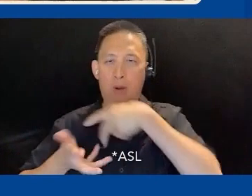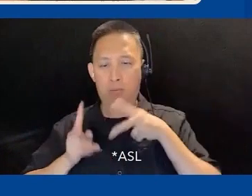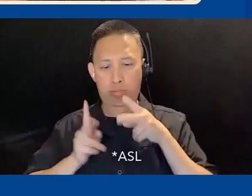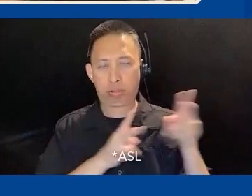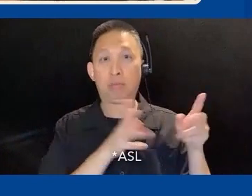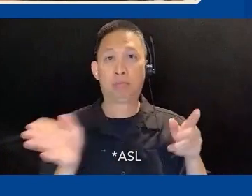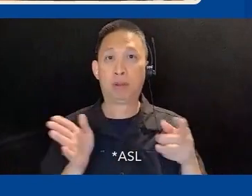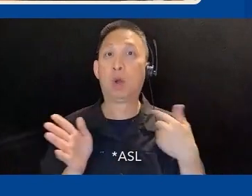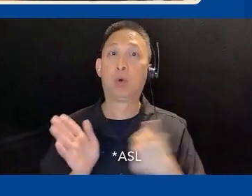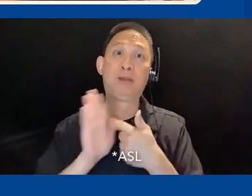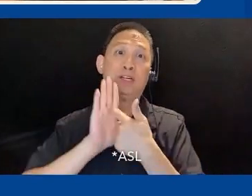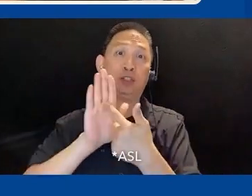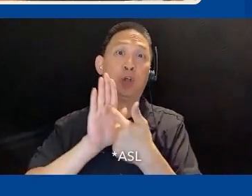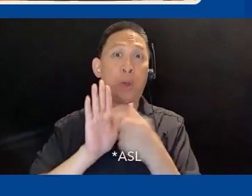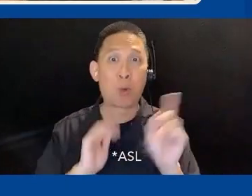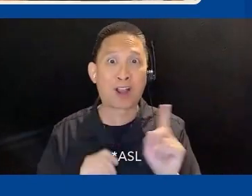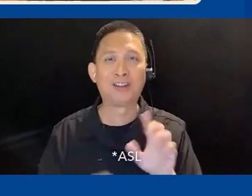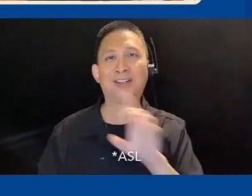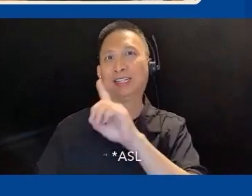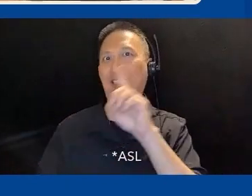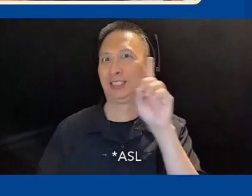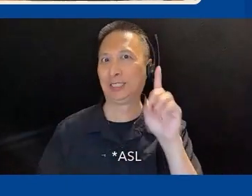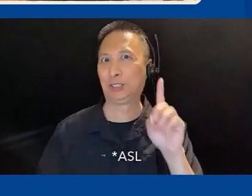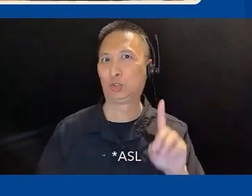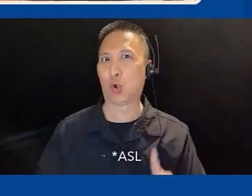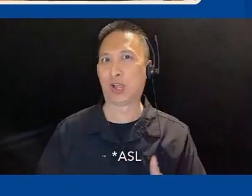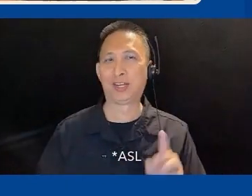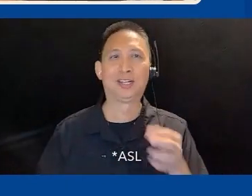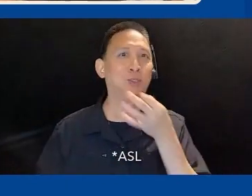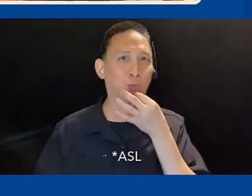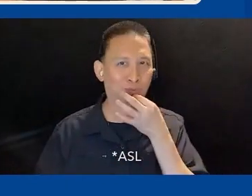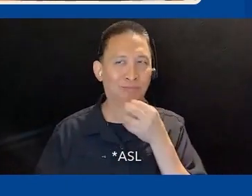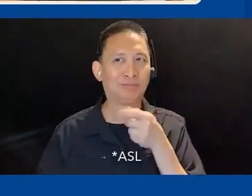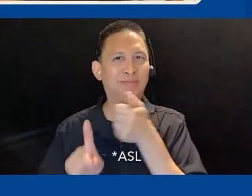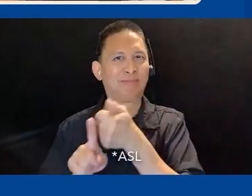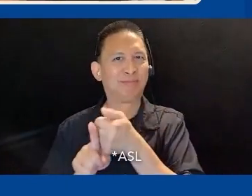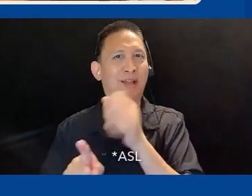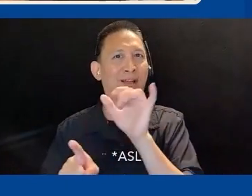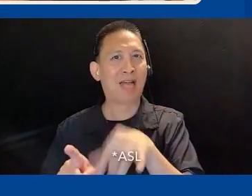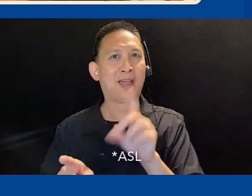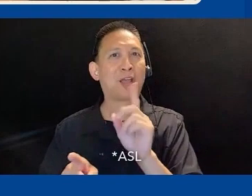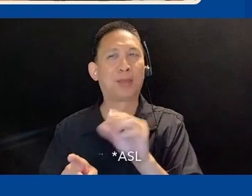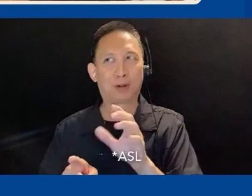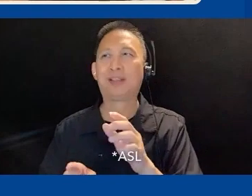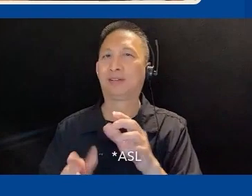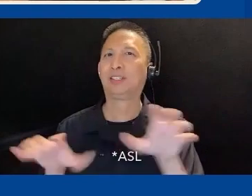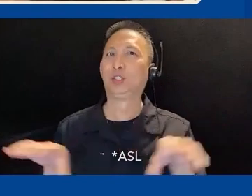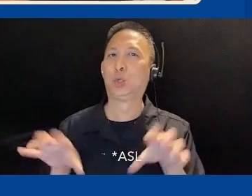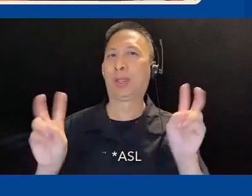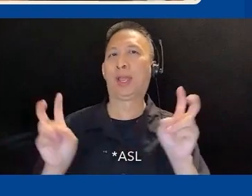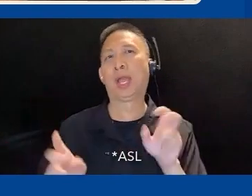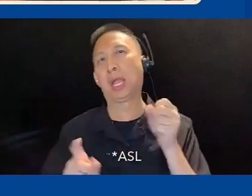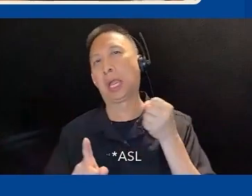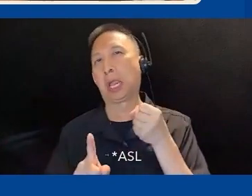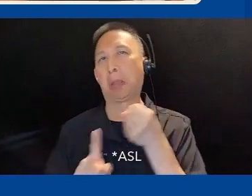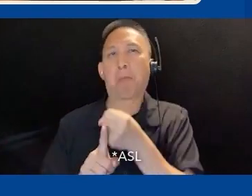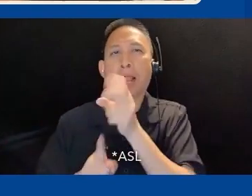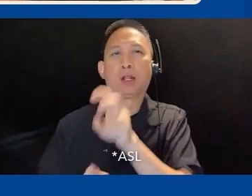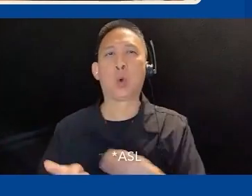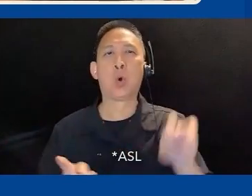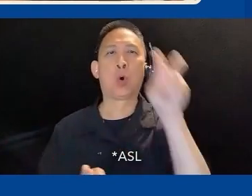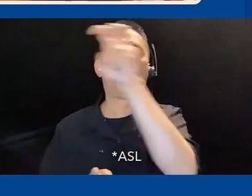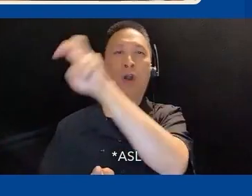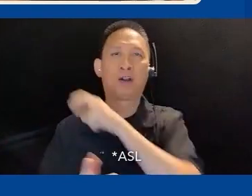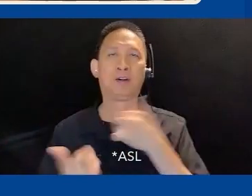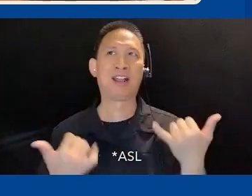Detroit very soon, and they're on their impact campaign tour right now. So I believe there's screenings in LA and Orange County, New